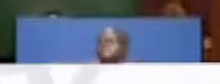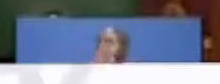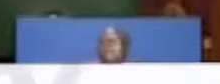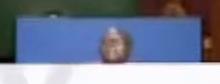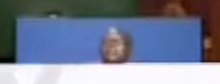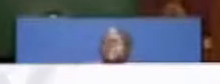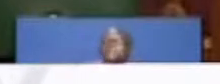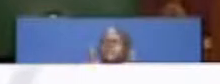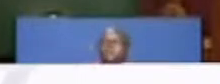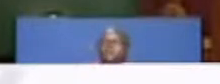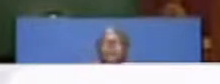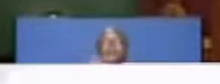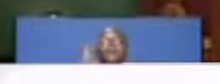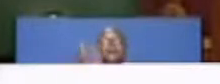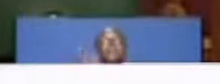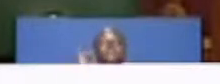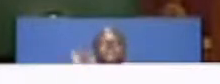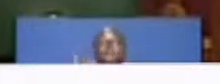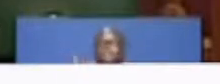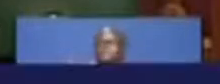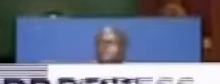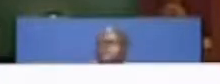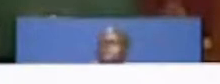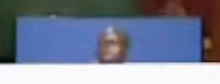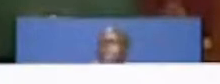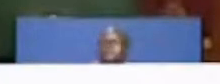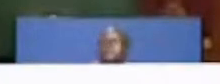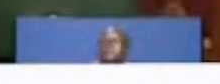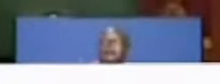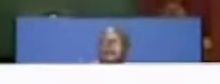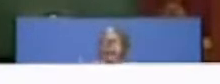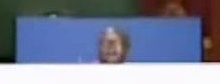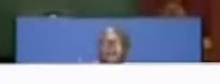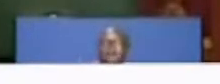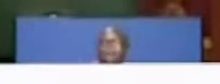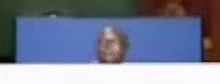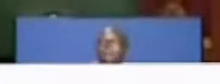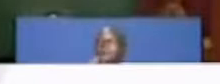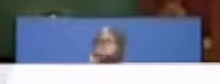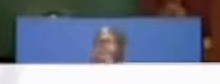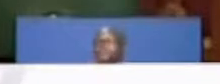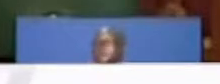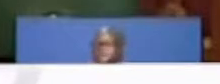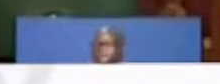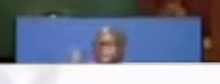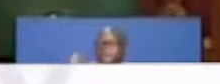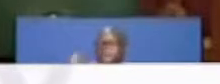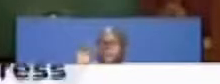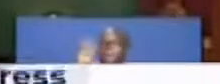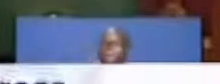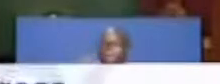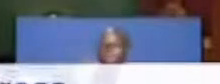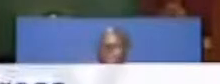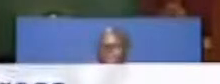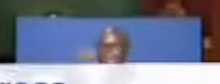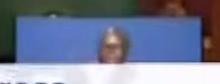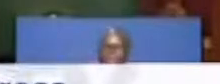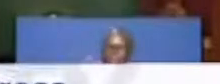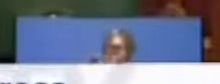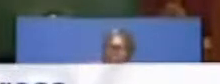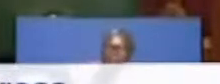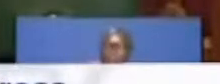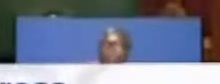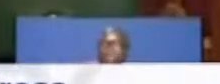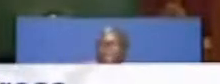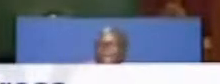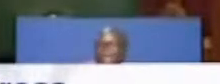capital that is food secure and health assured. And the fourth is the restoration of the dignity and the